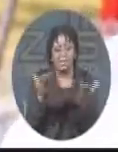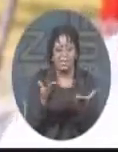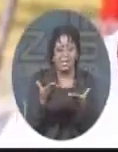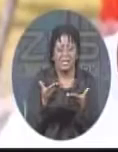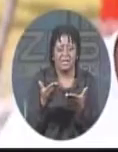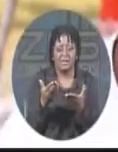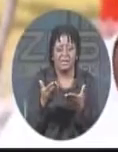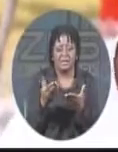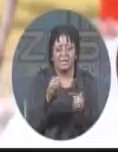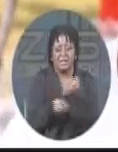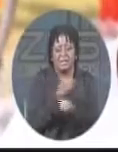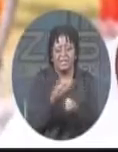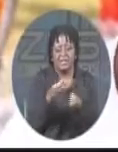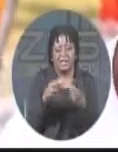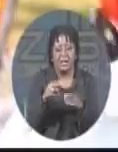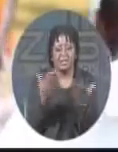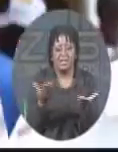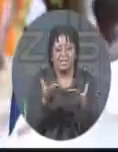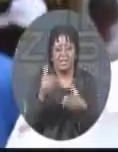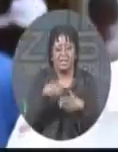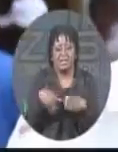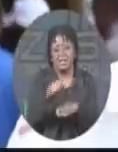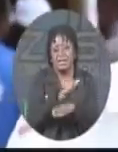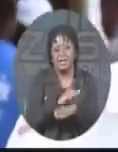Acklins. Nothing happening here in Acklins.